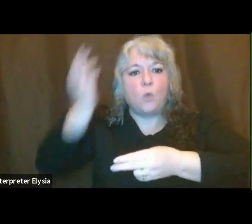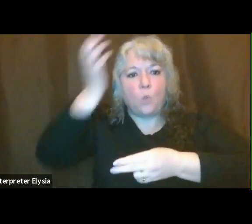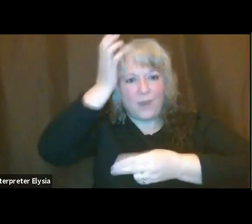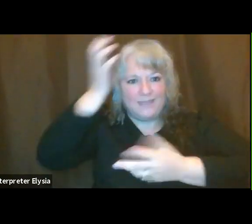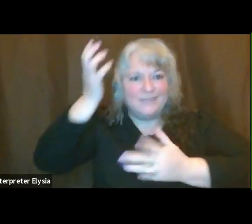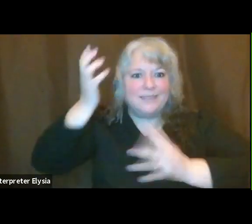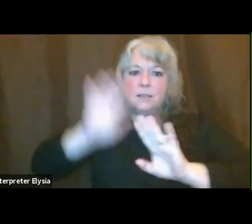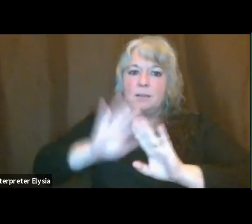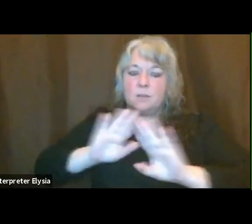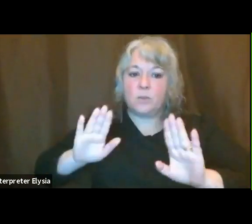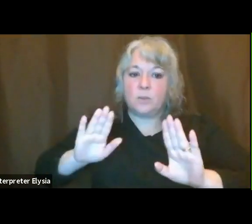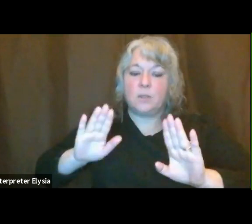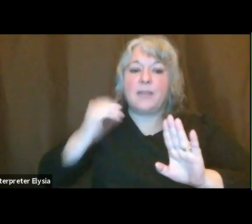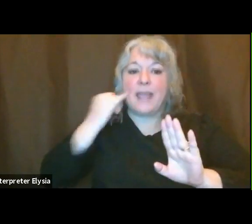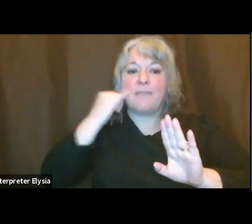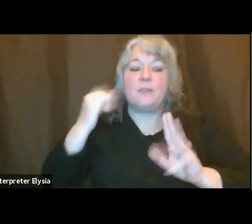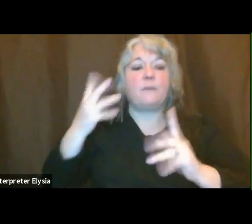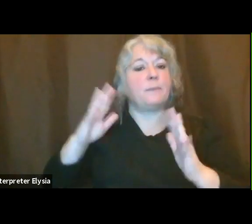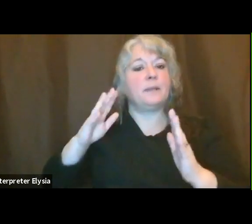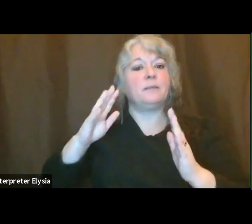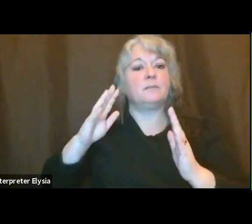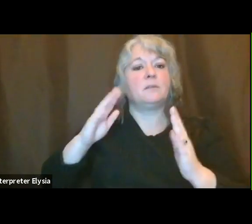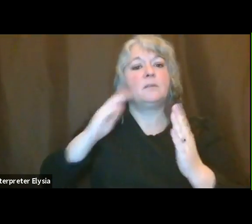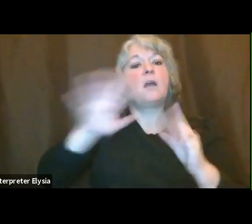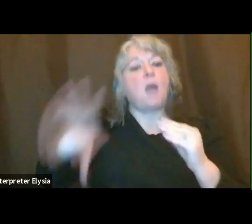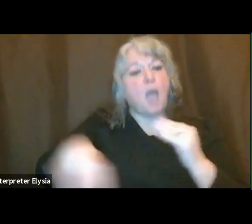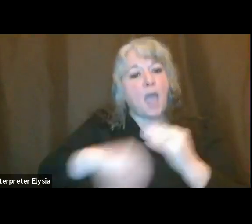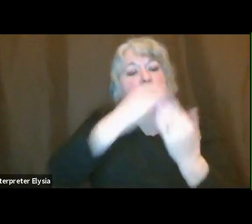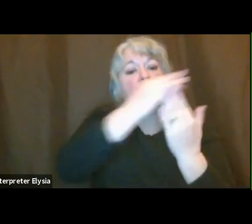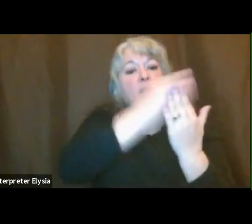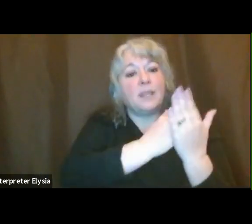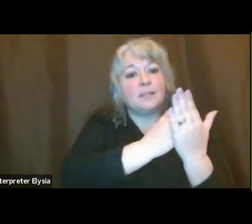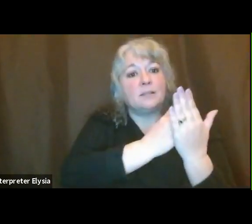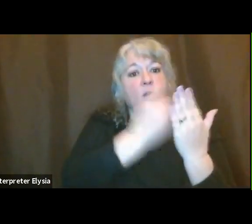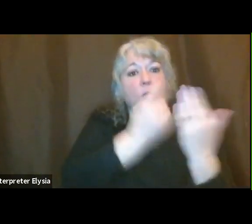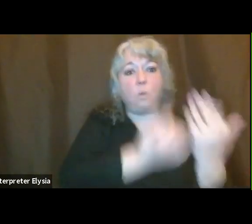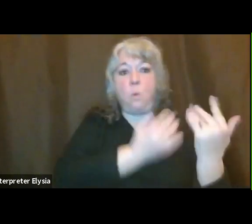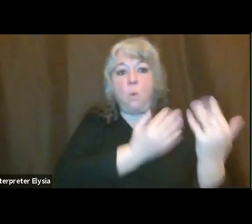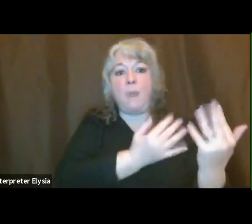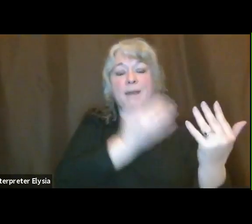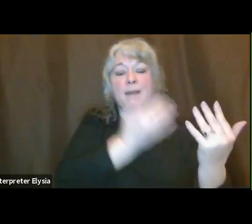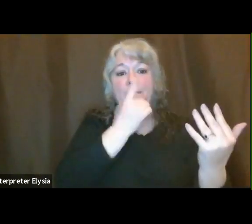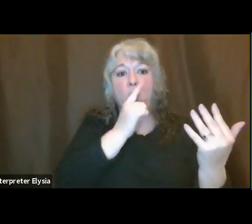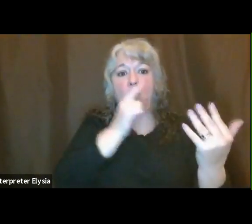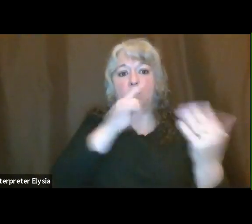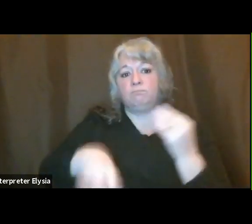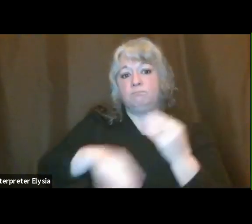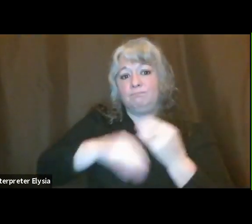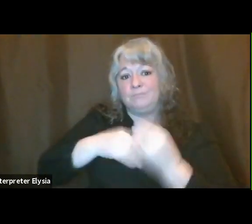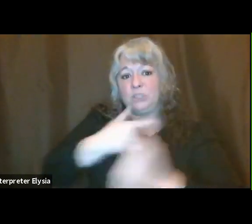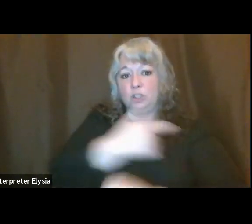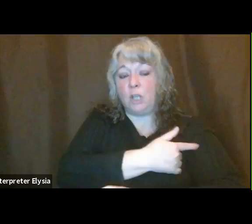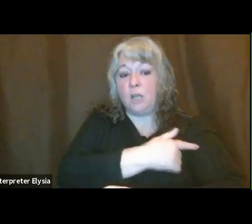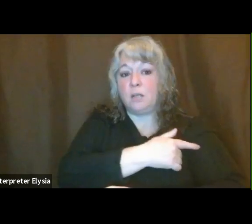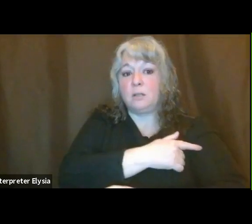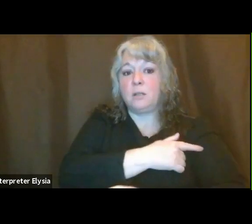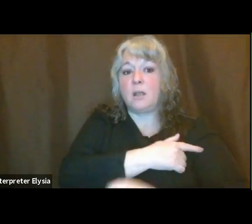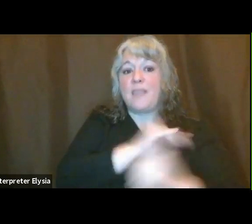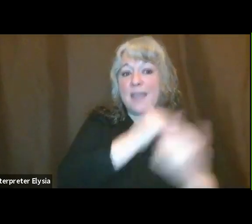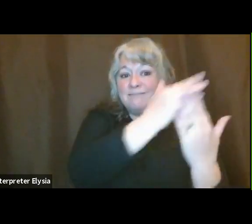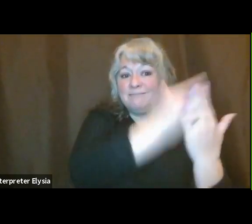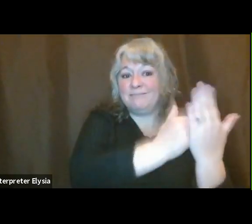So if you've been on that pre-registration notification list, we started several weeks ago. Helps us notify you when your